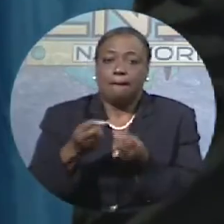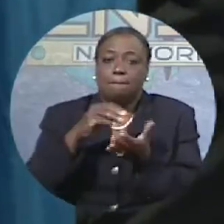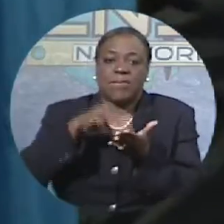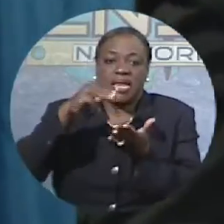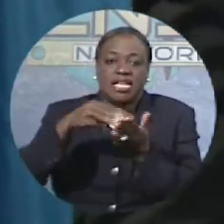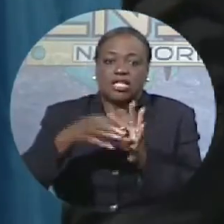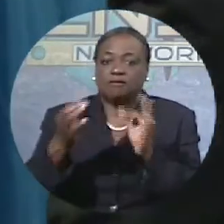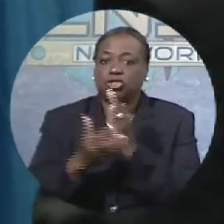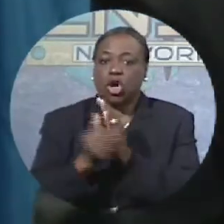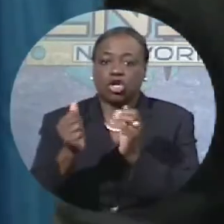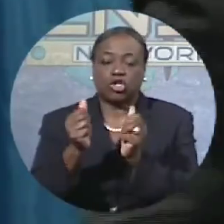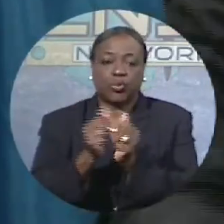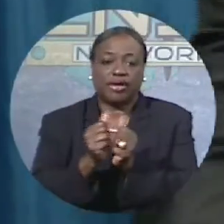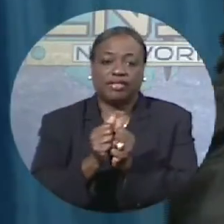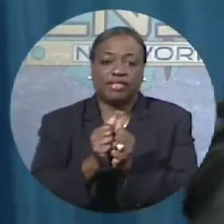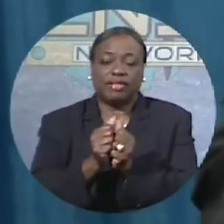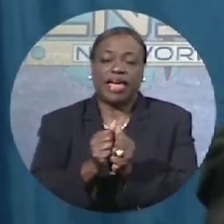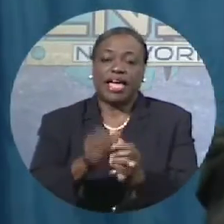Direct funding.